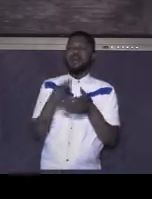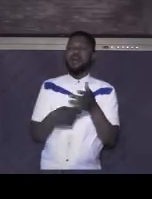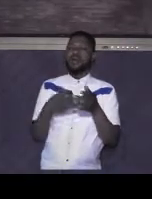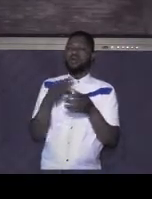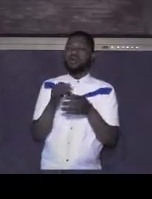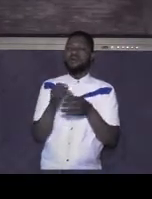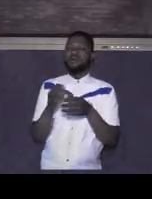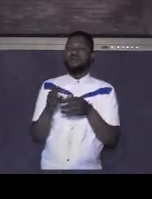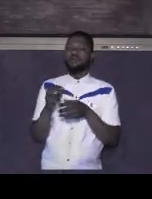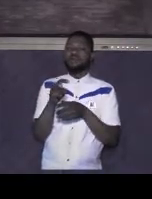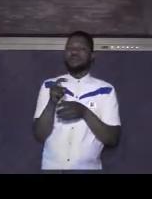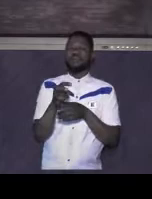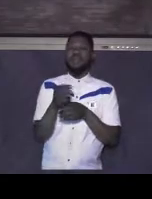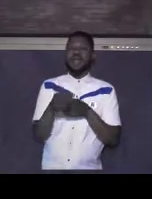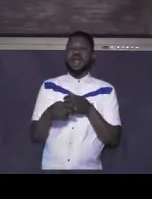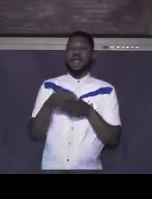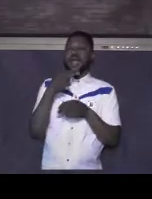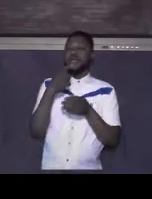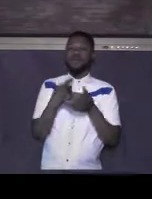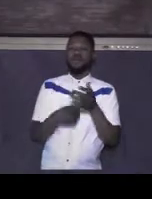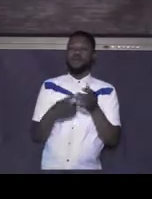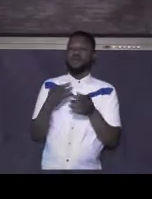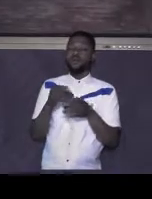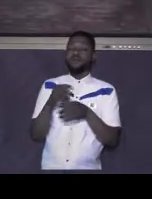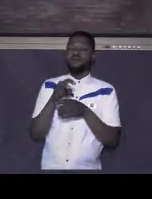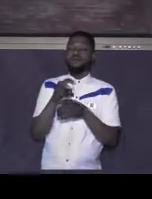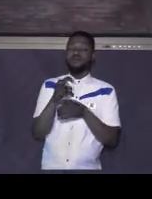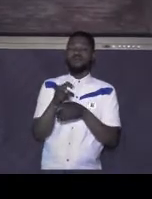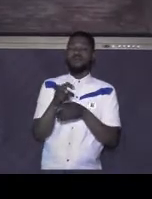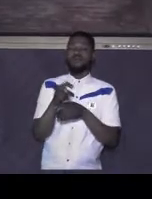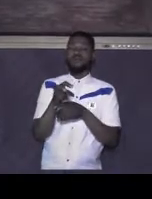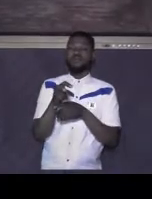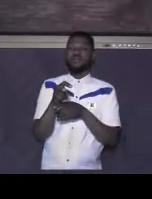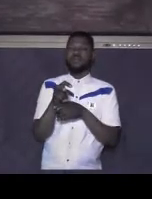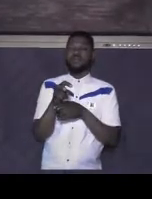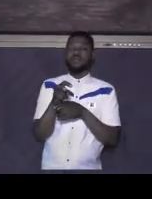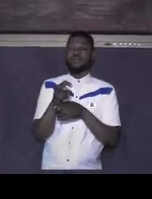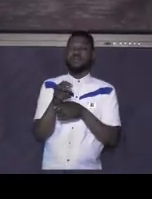fare. High cost of fare. It takes when